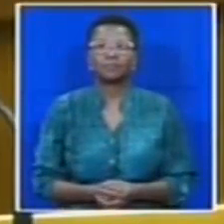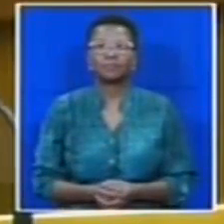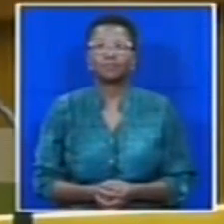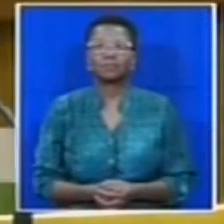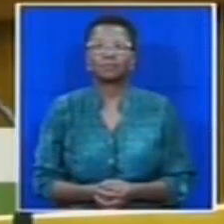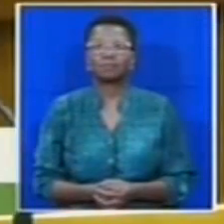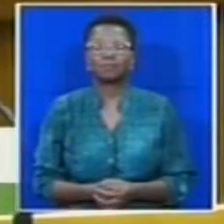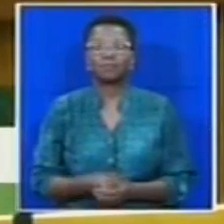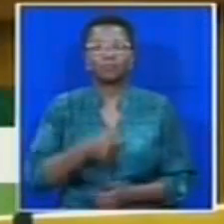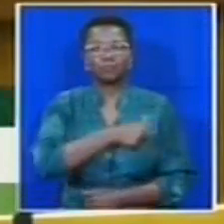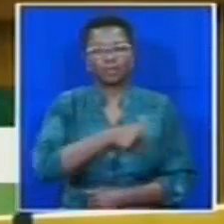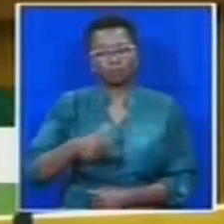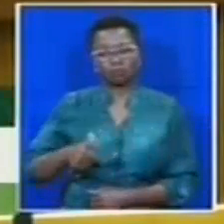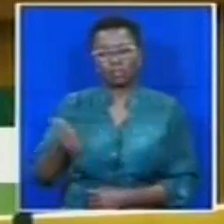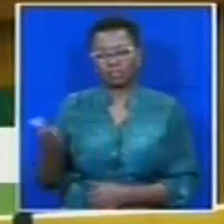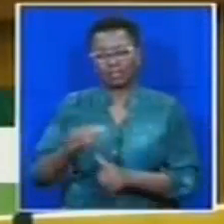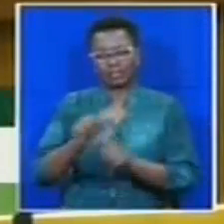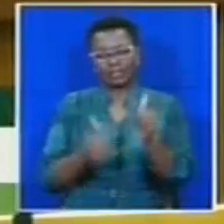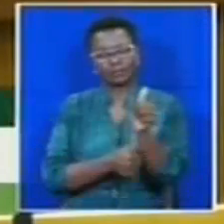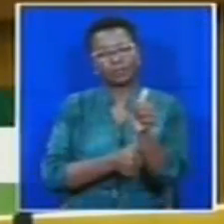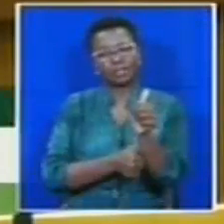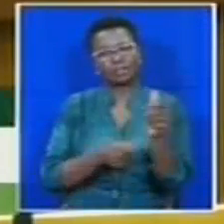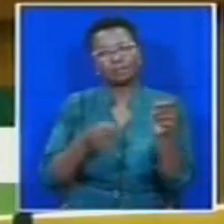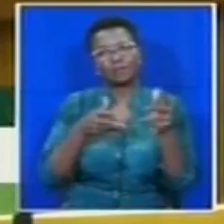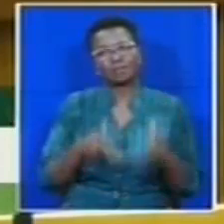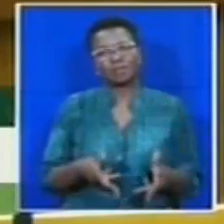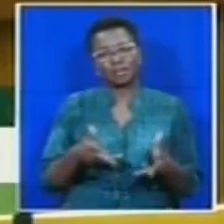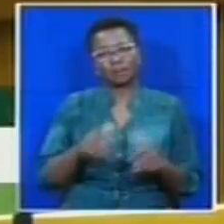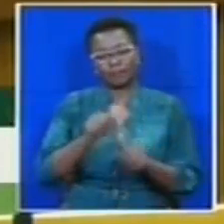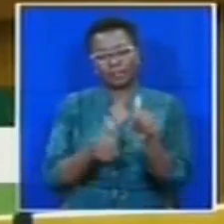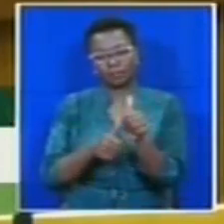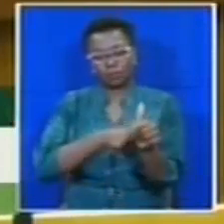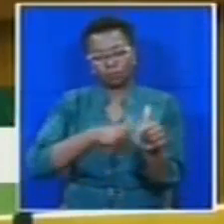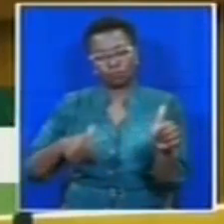Mr. President, Honorable Deputy Speaker, Deputy President,